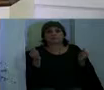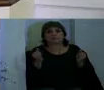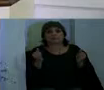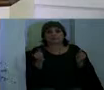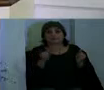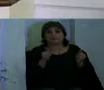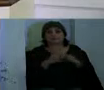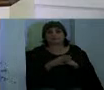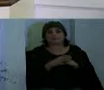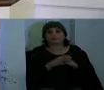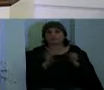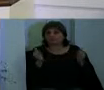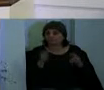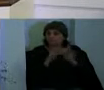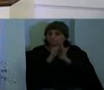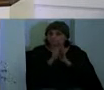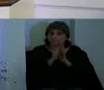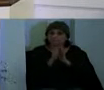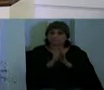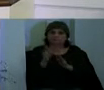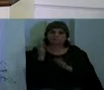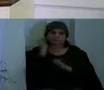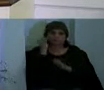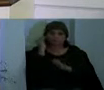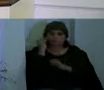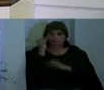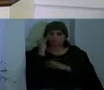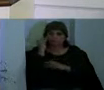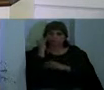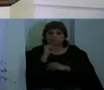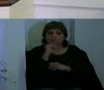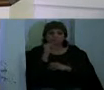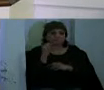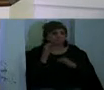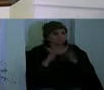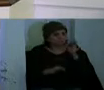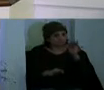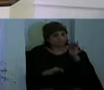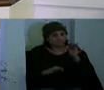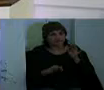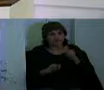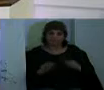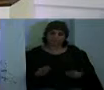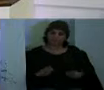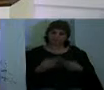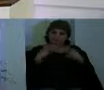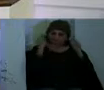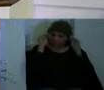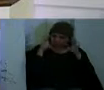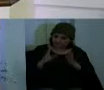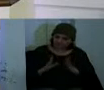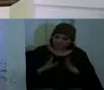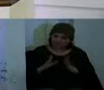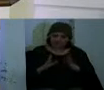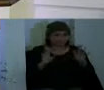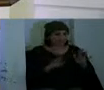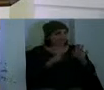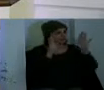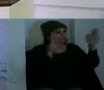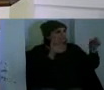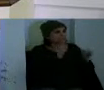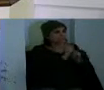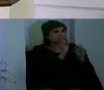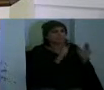these that we come to know him, Miss Evelyn. Not simply as an inspired teacher and a miracle